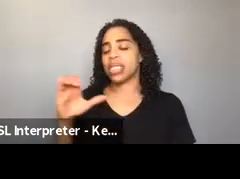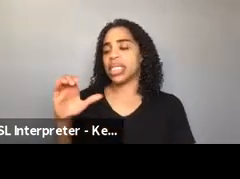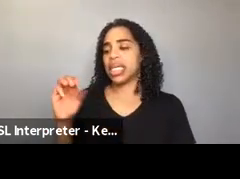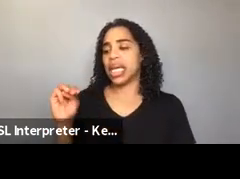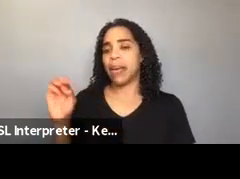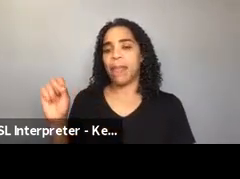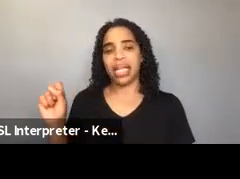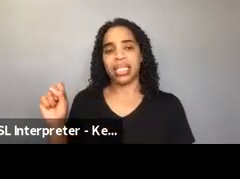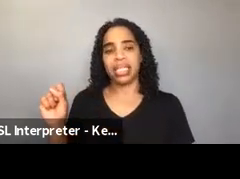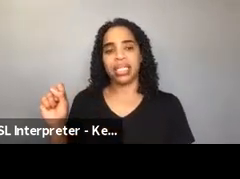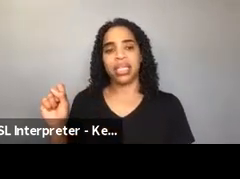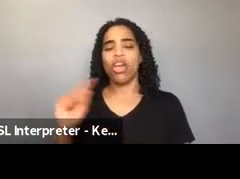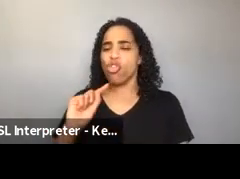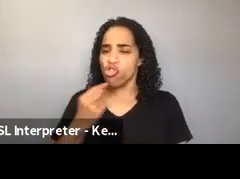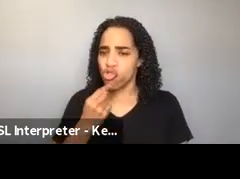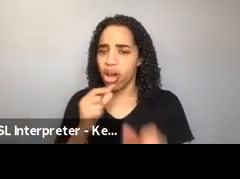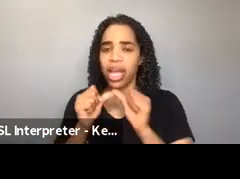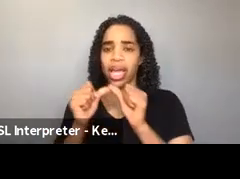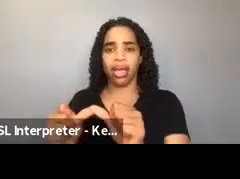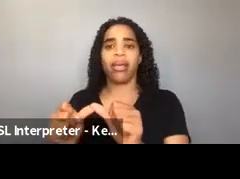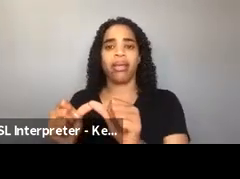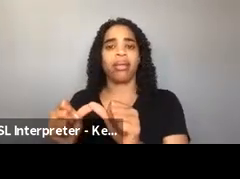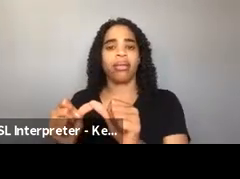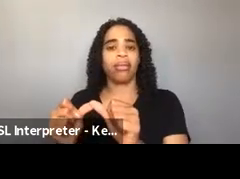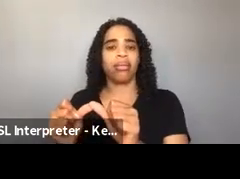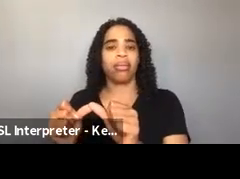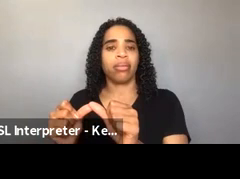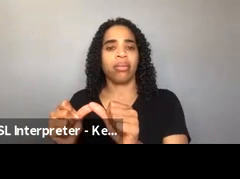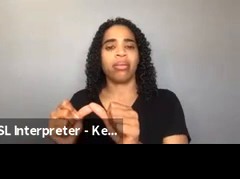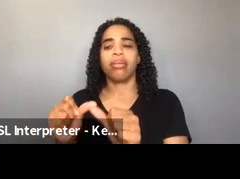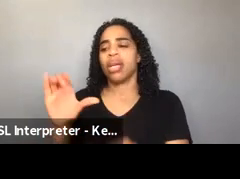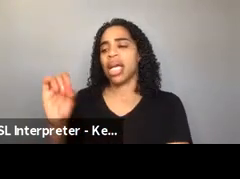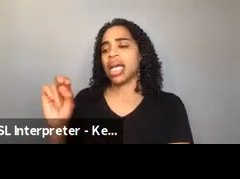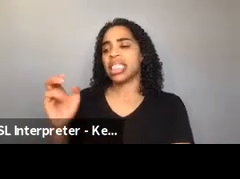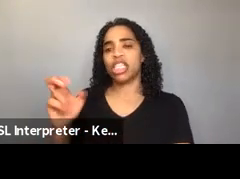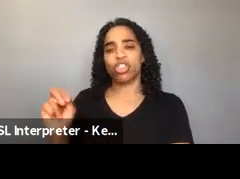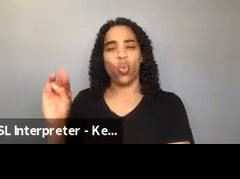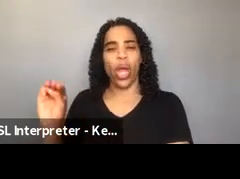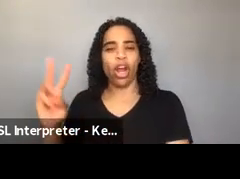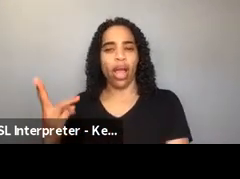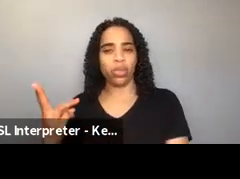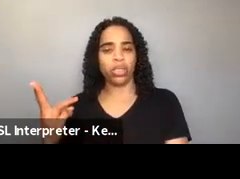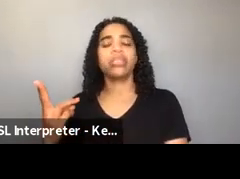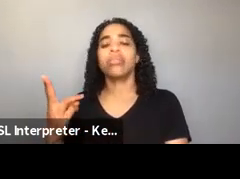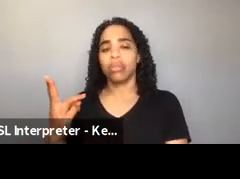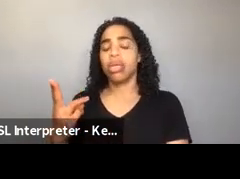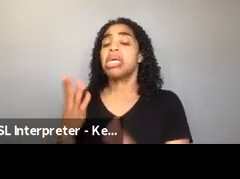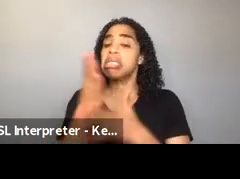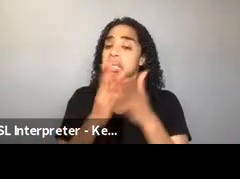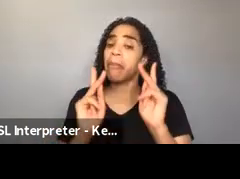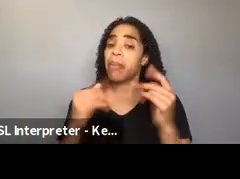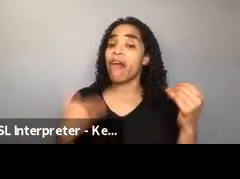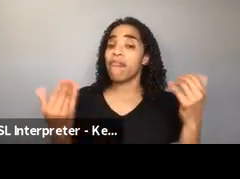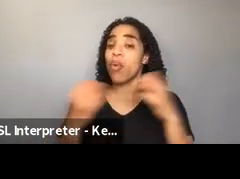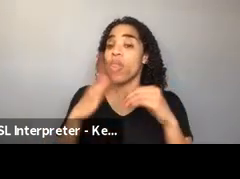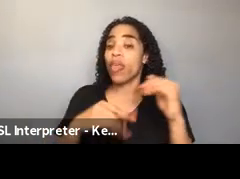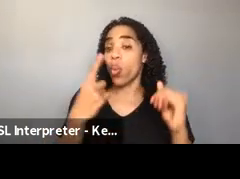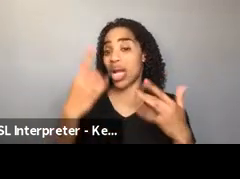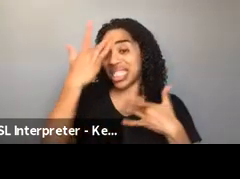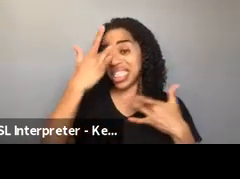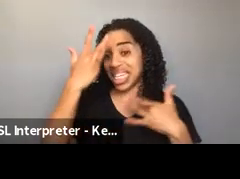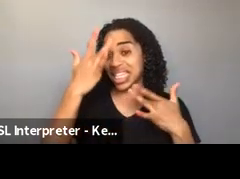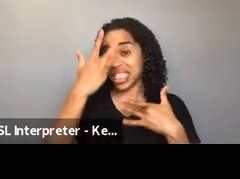Condition Warehouse. As you might imagine, many individuals report more than one condition and or